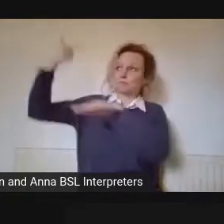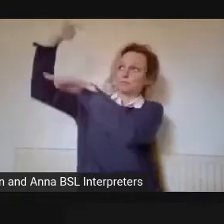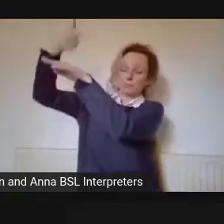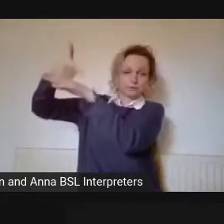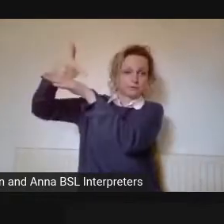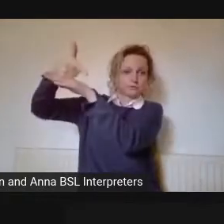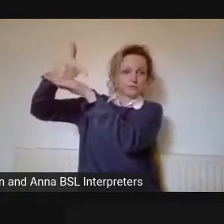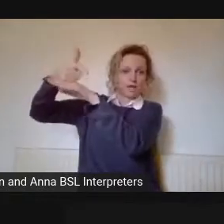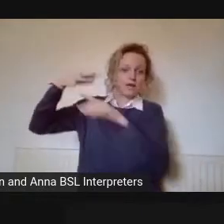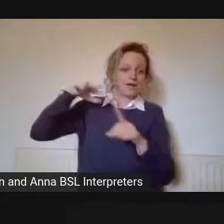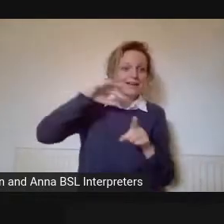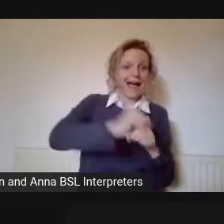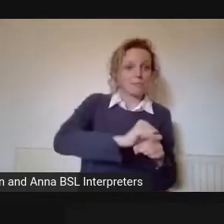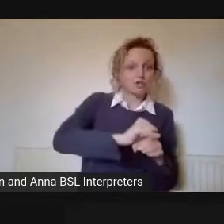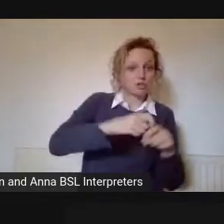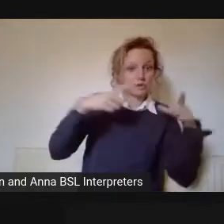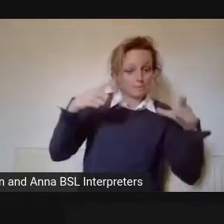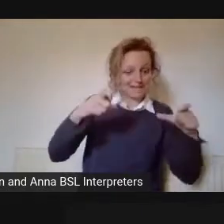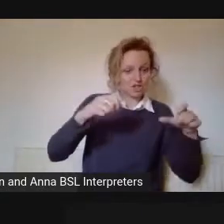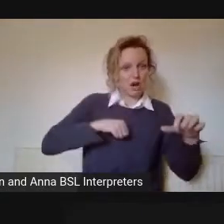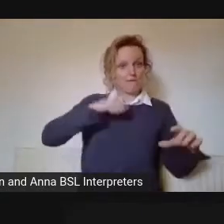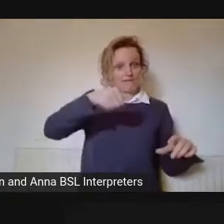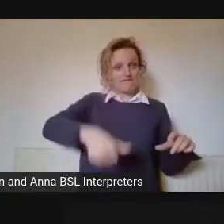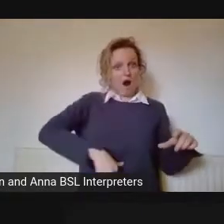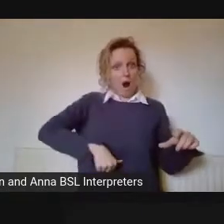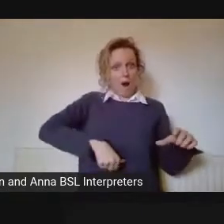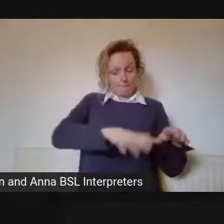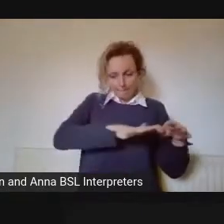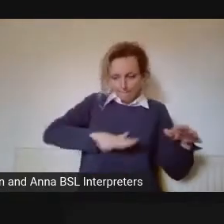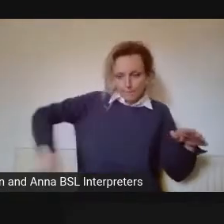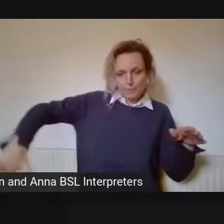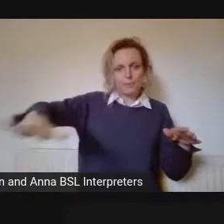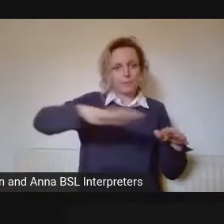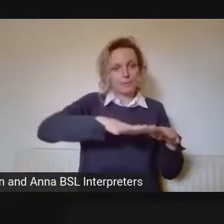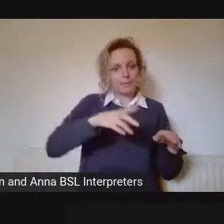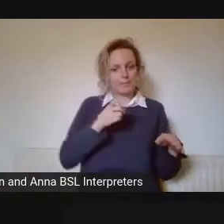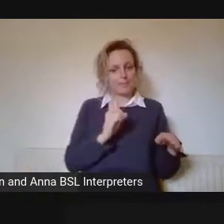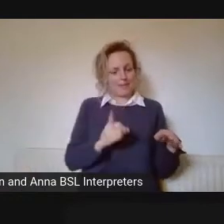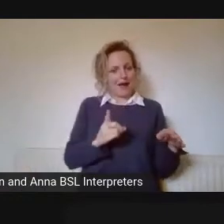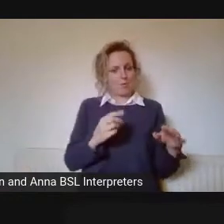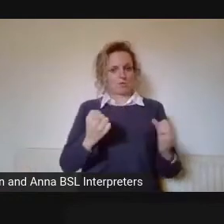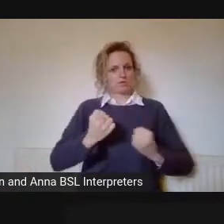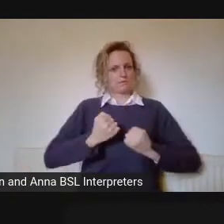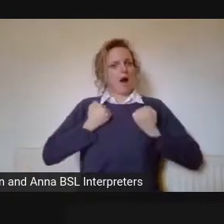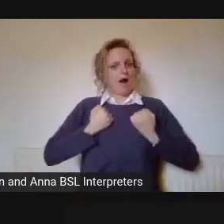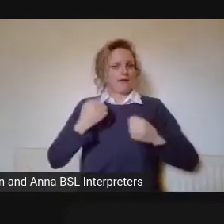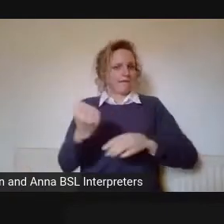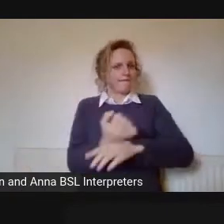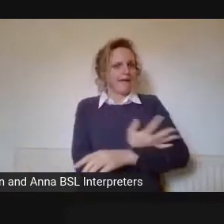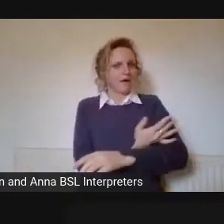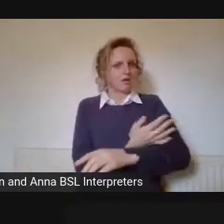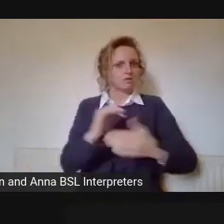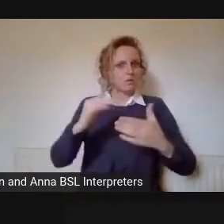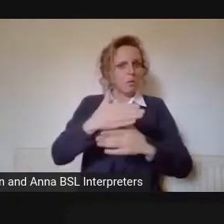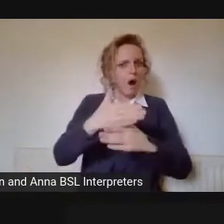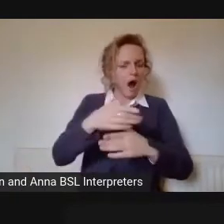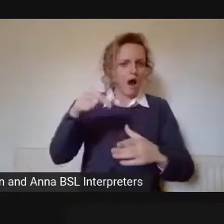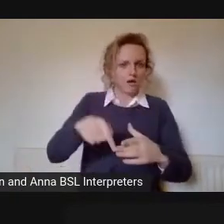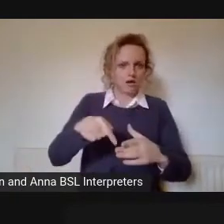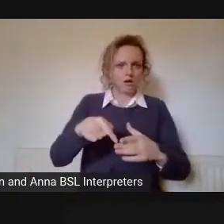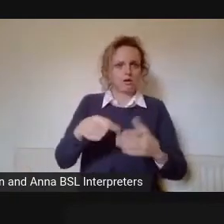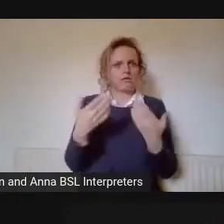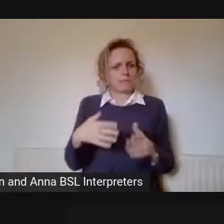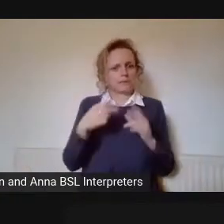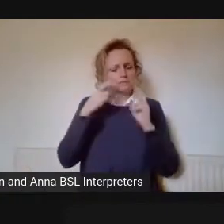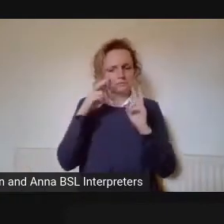right? So that was kind of the fieldwork aspect, which involved a very close working relationship with